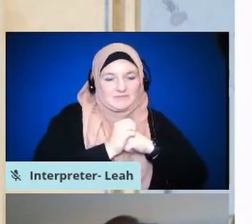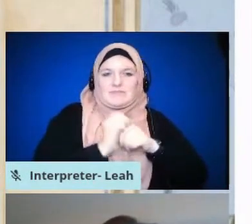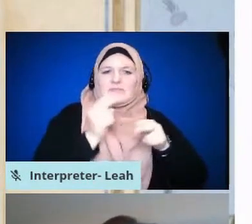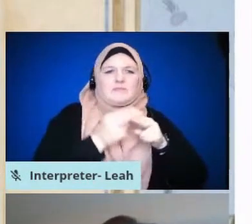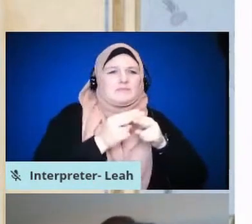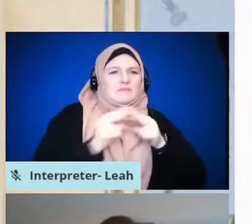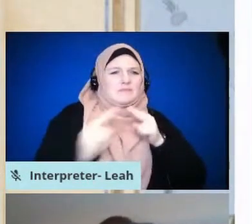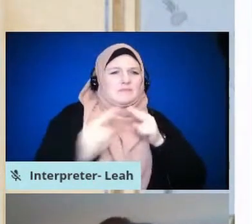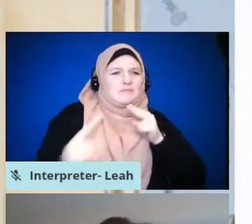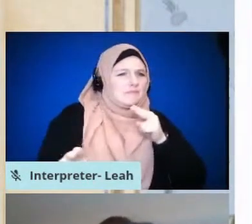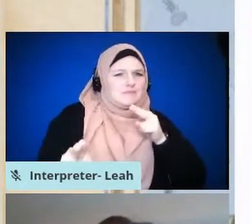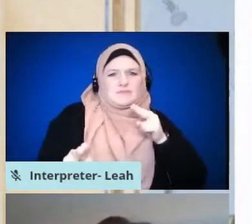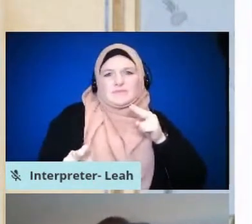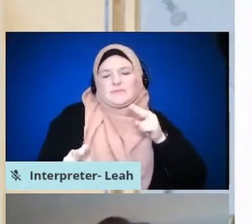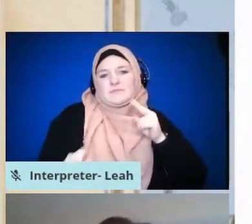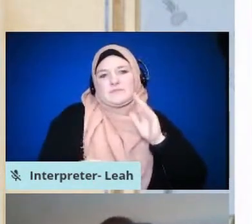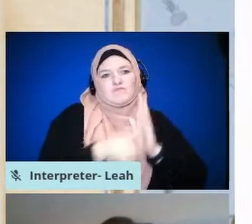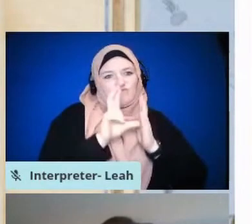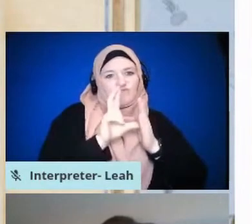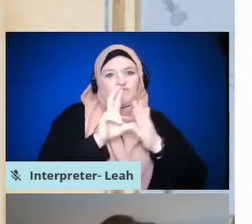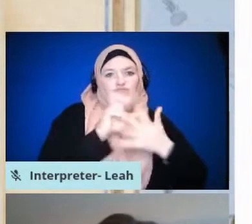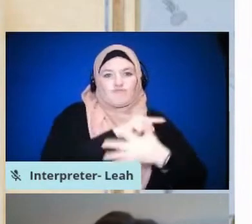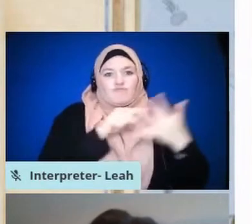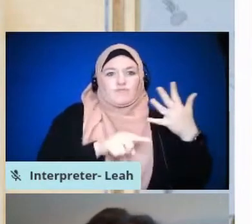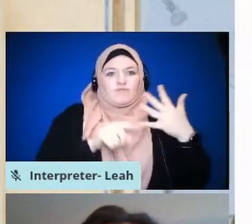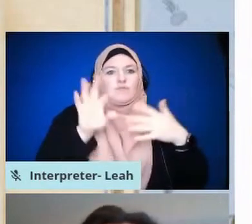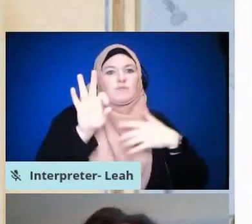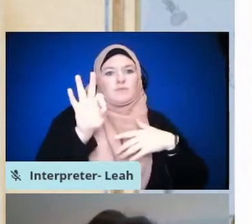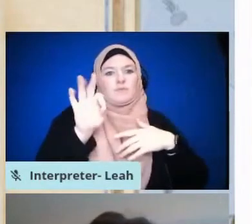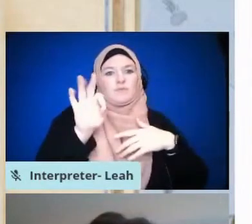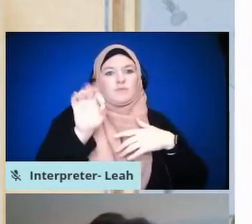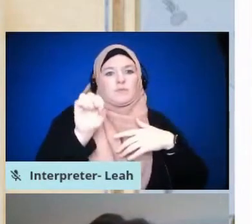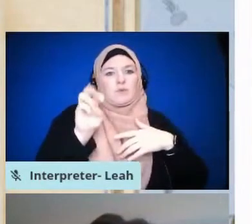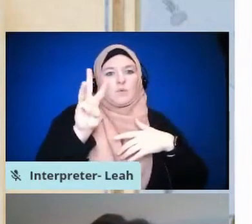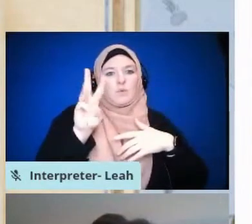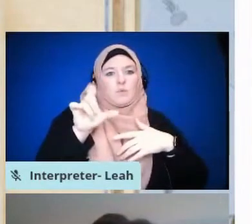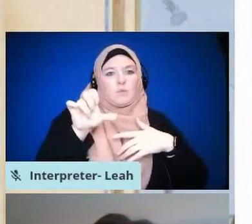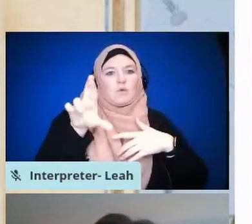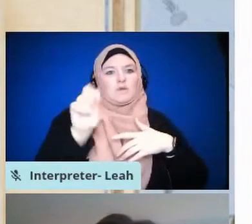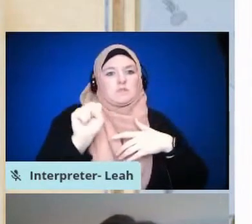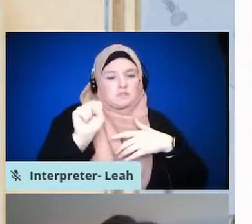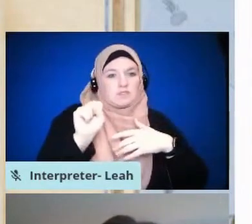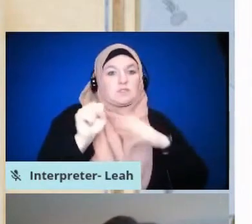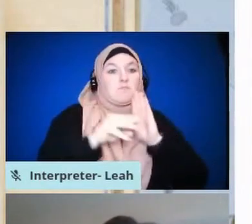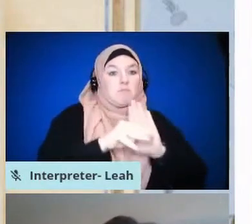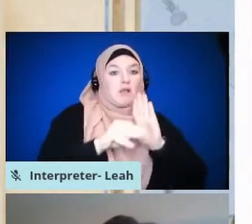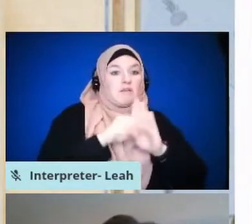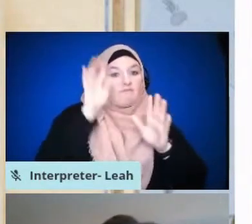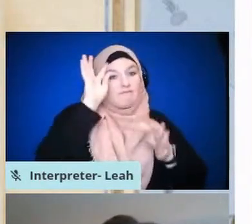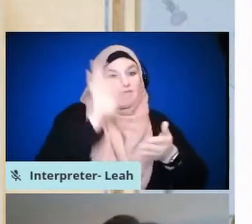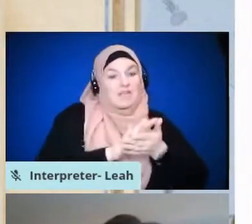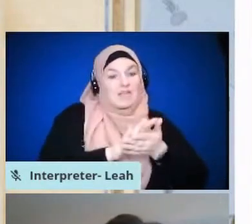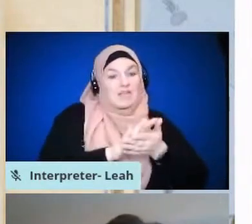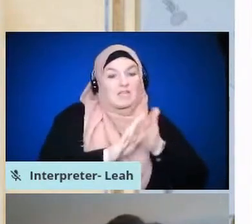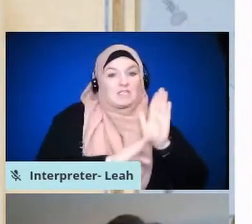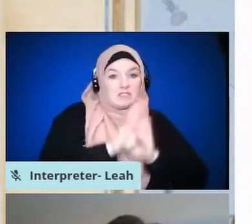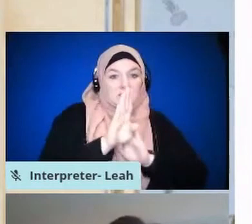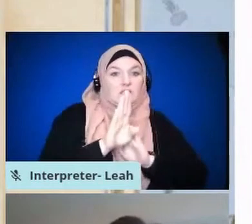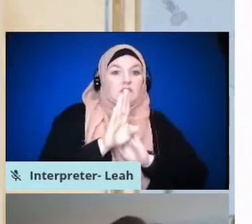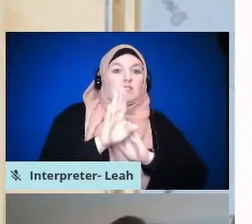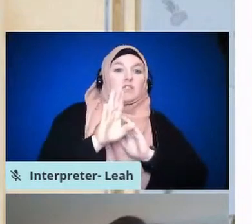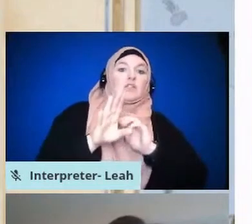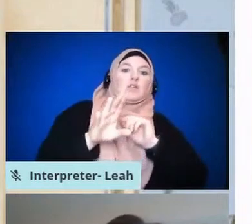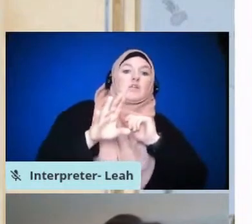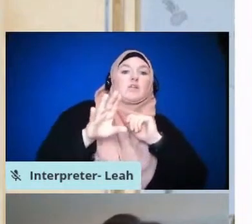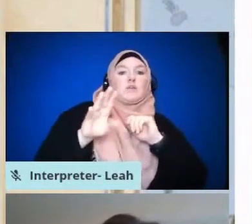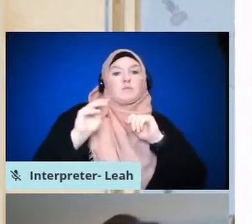to give a quick overview on Fuller's model of faith development, which was inspired by Lawrence Goldberg's notion